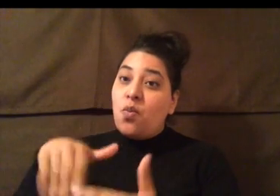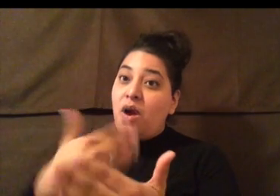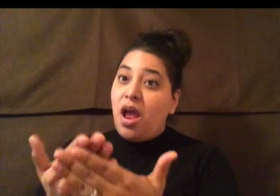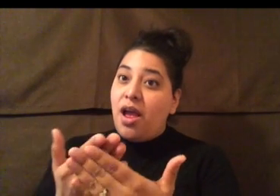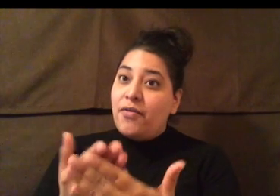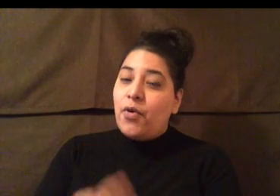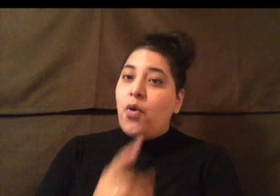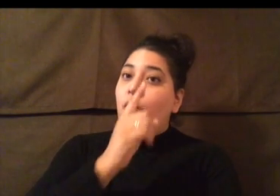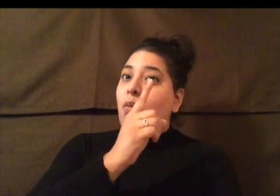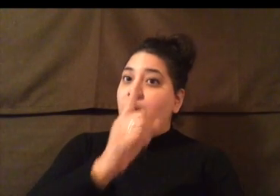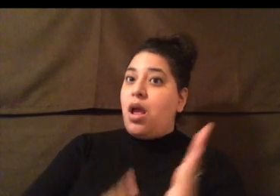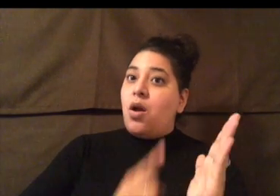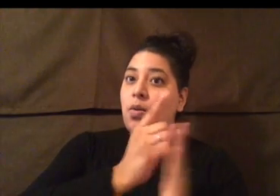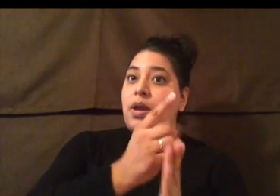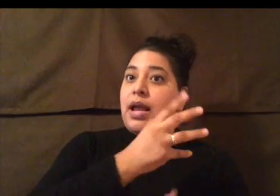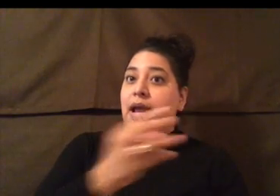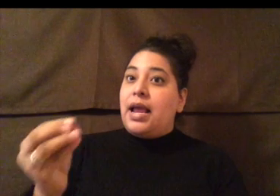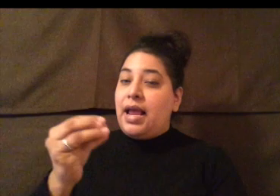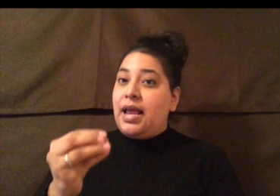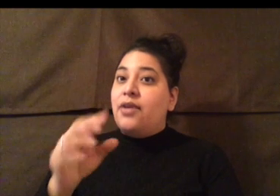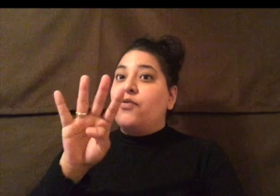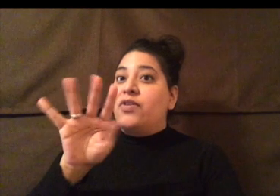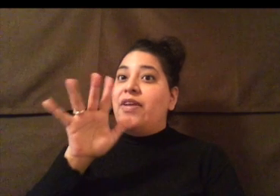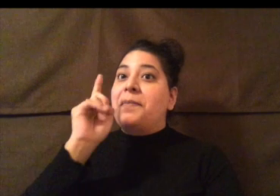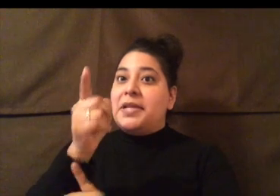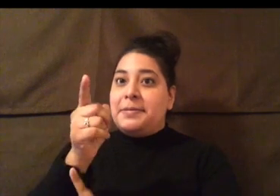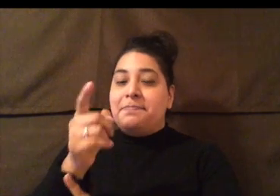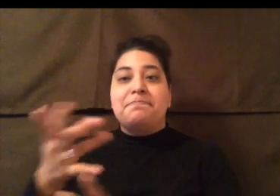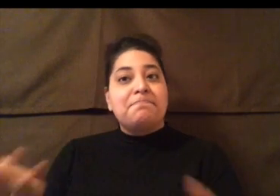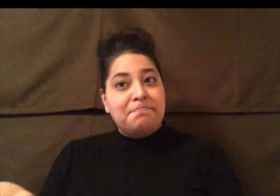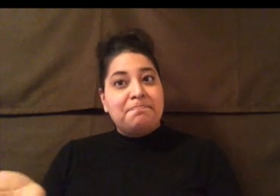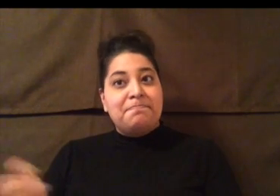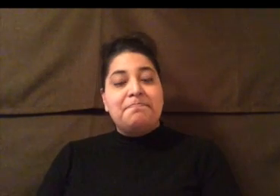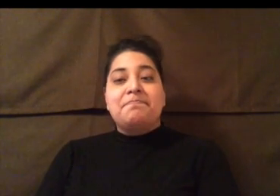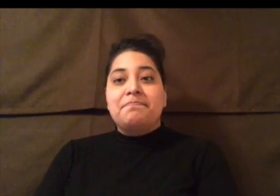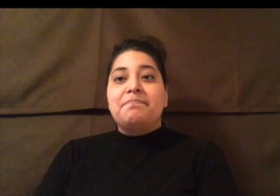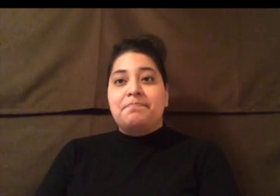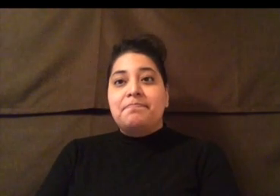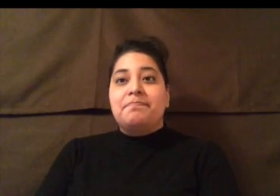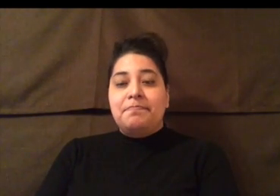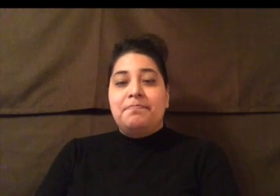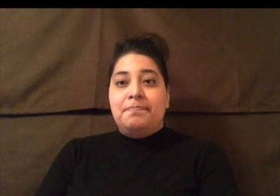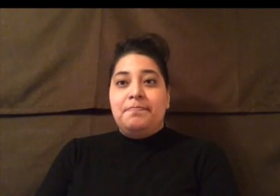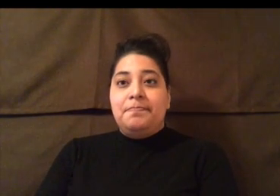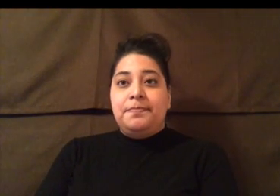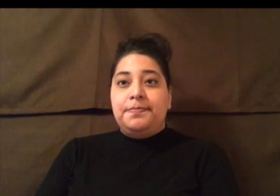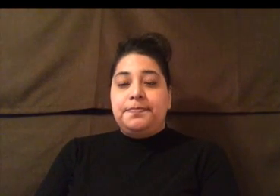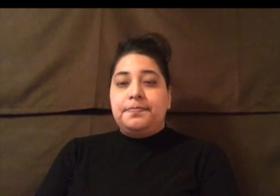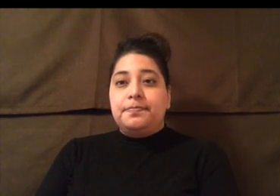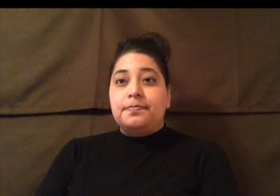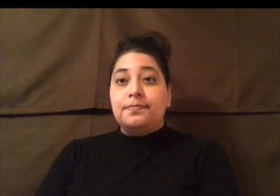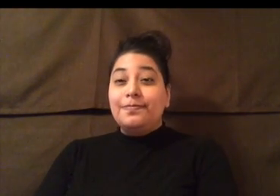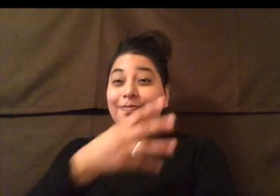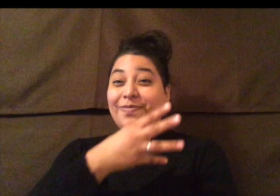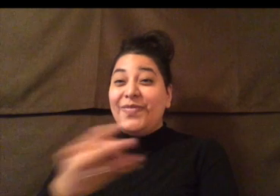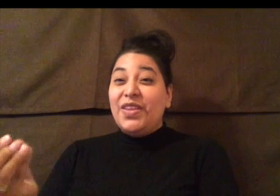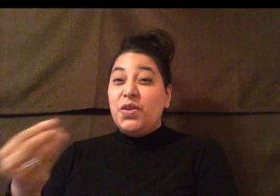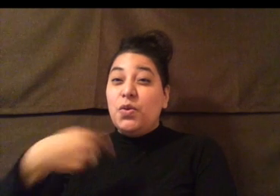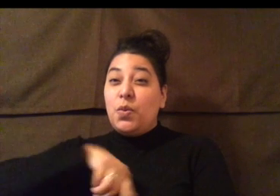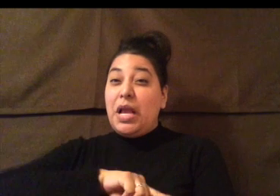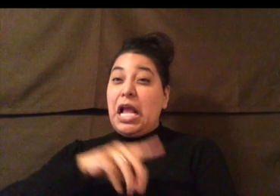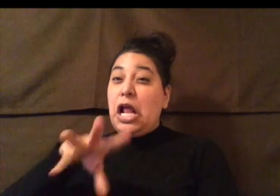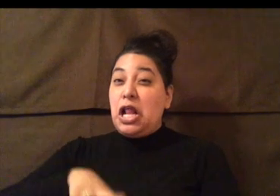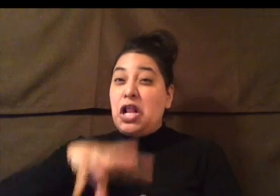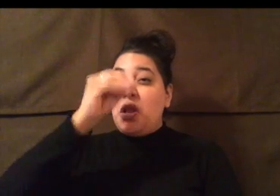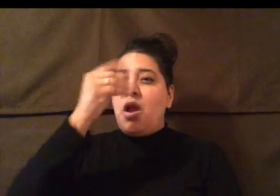And that's going to give me 45 minutes. So the amount of time that she had to wait for dinner to arrive is